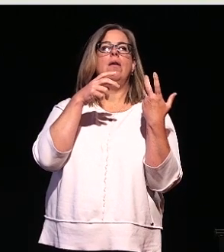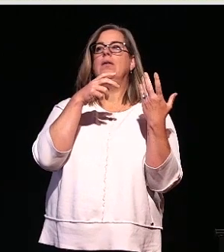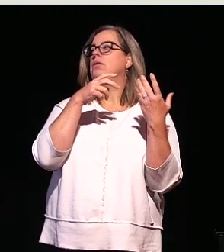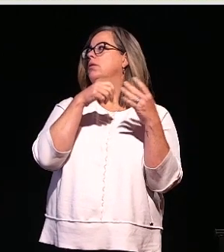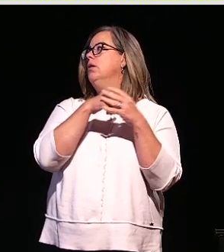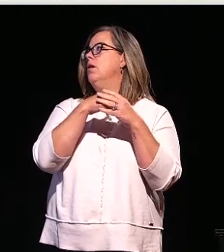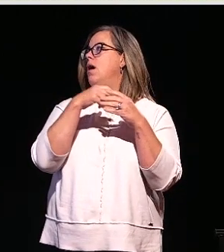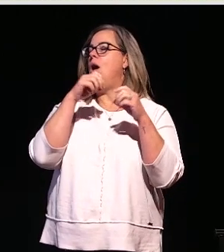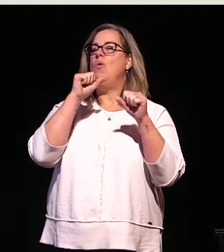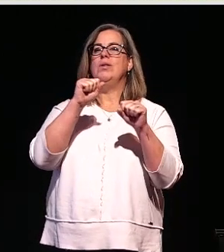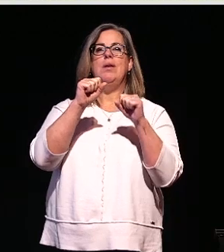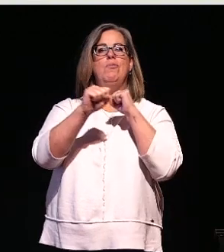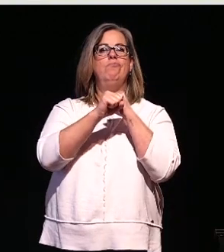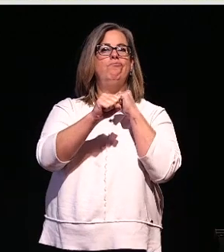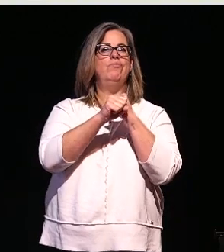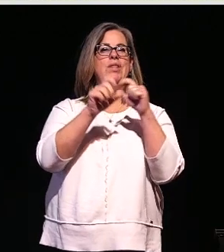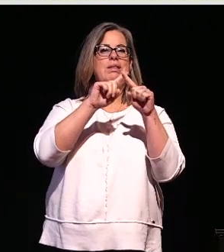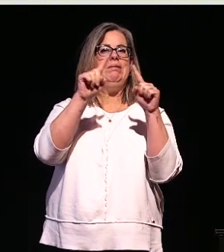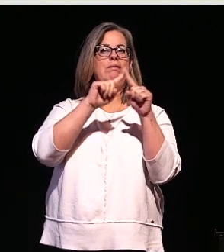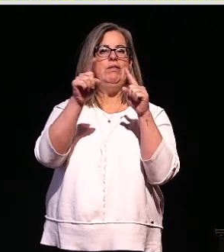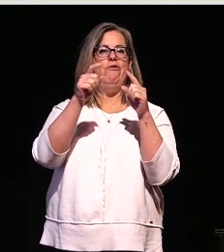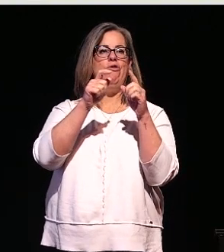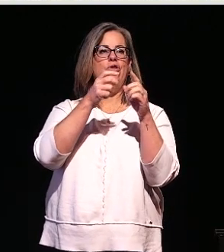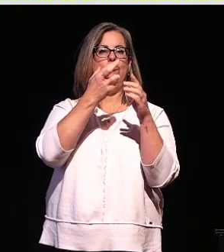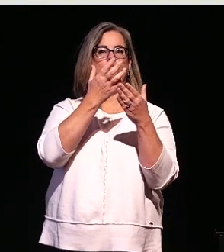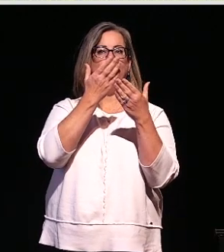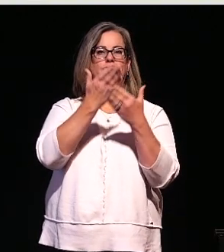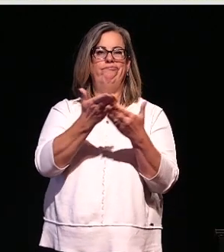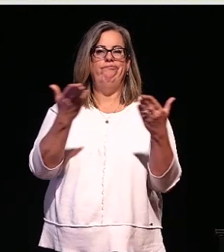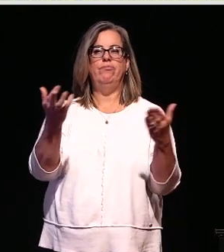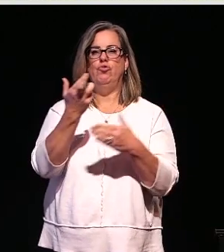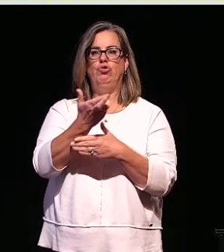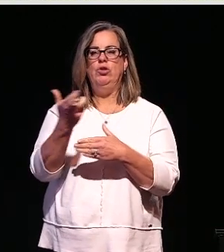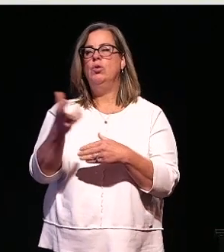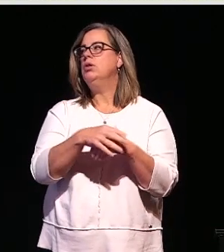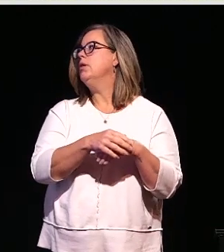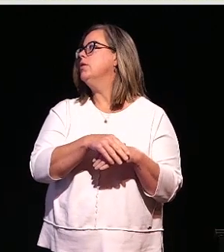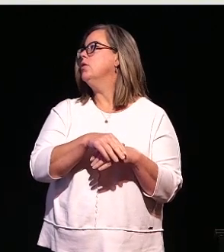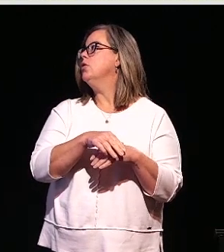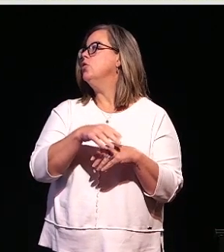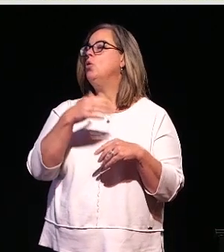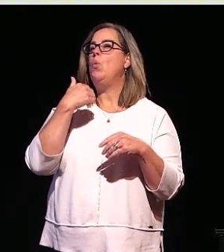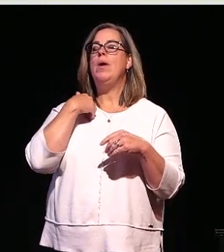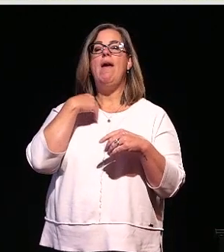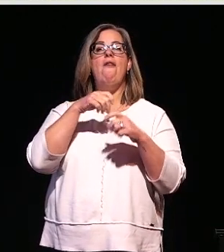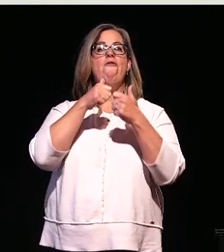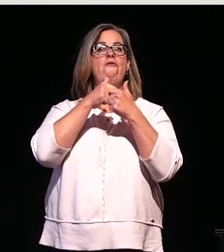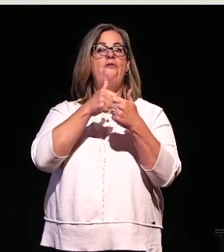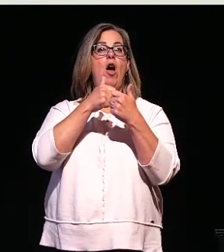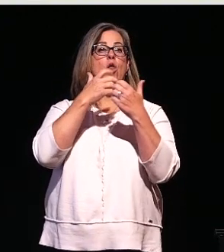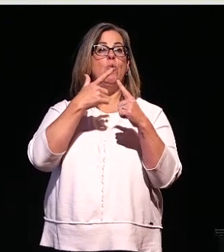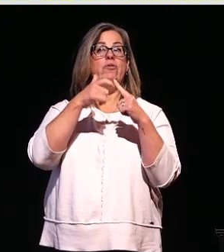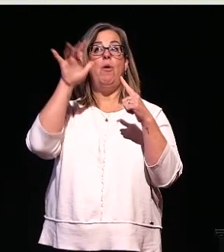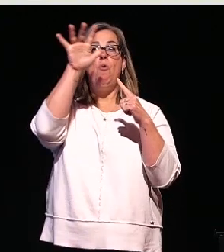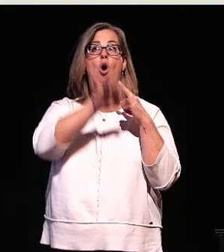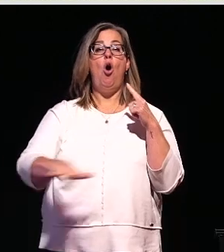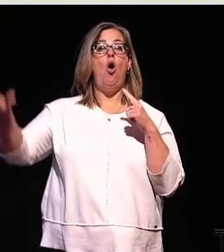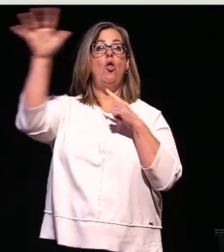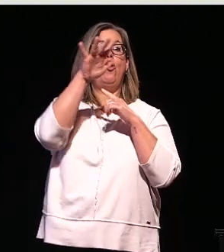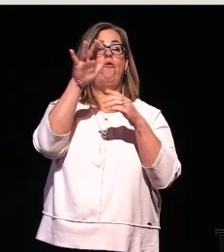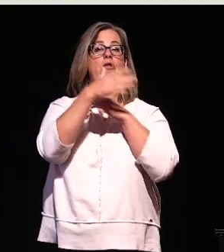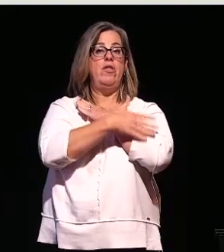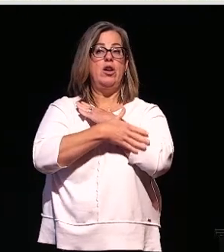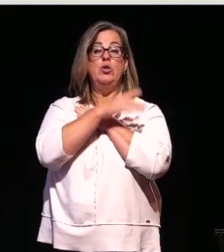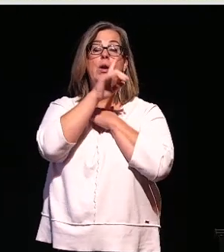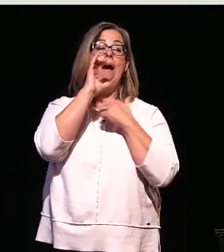most other major outlets. This created a cult following across the country. And in fact, New York is our second market after